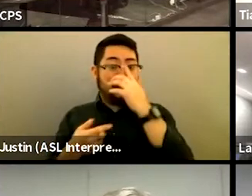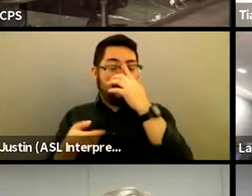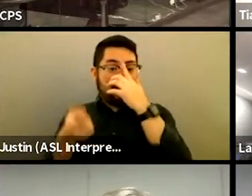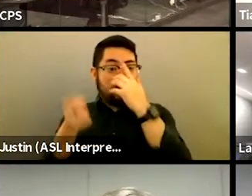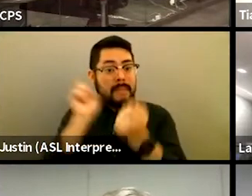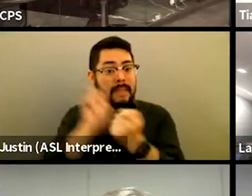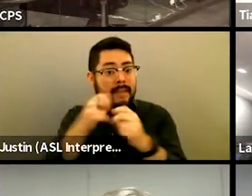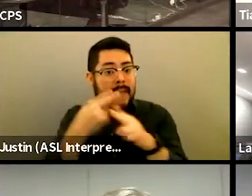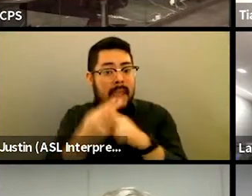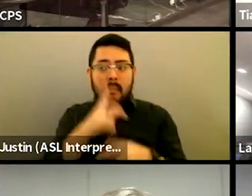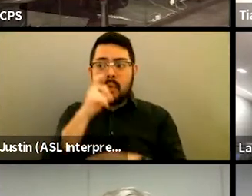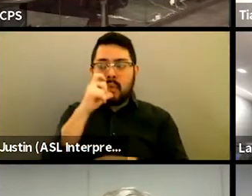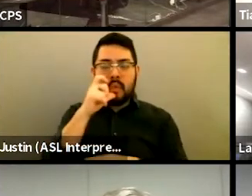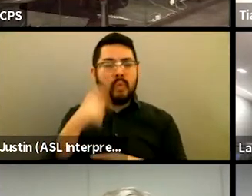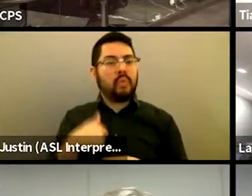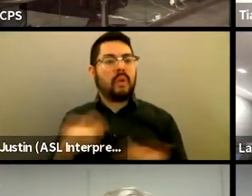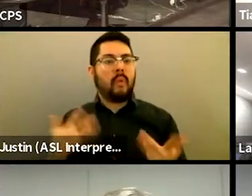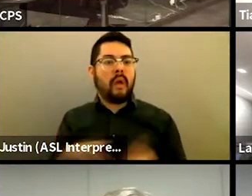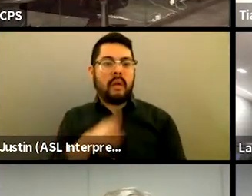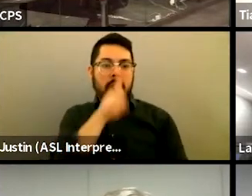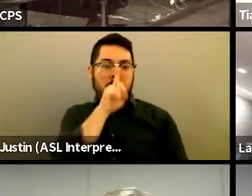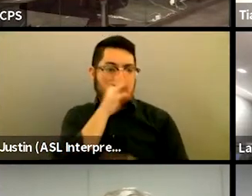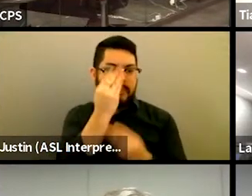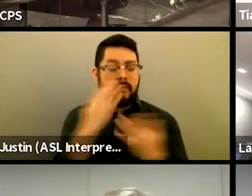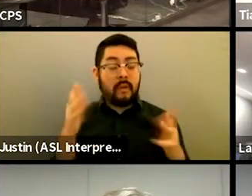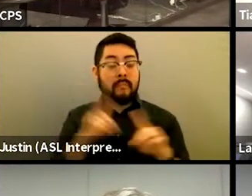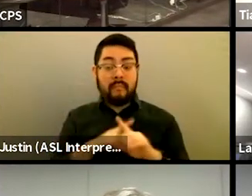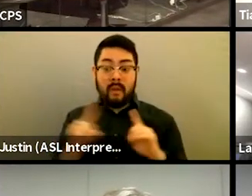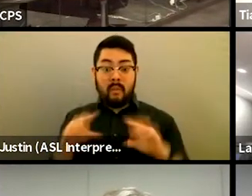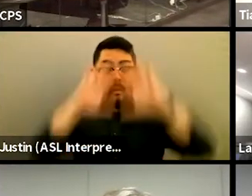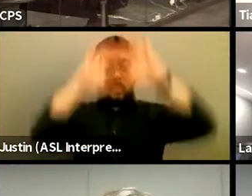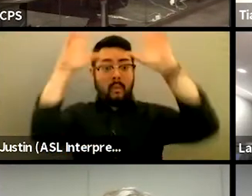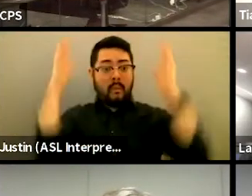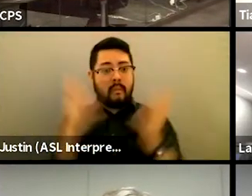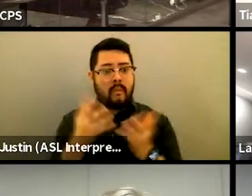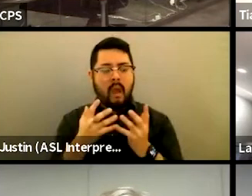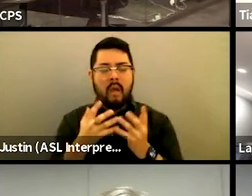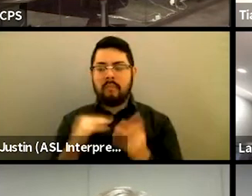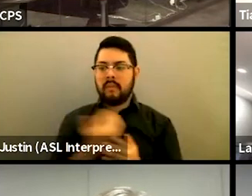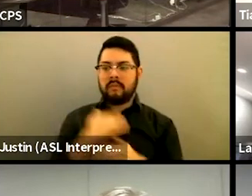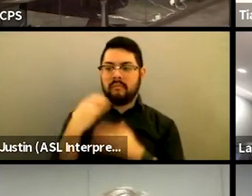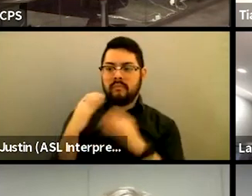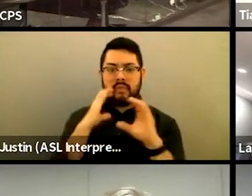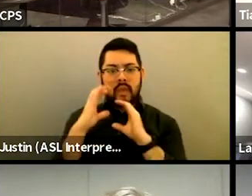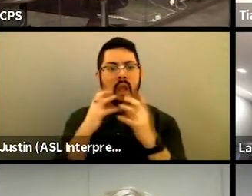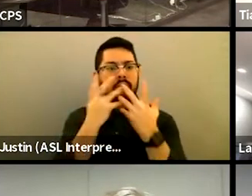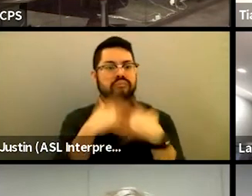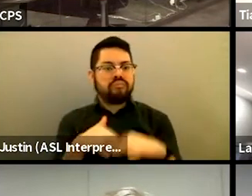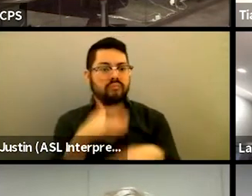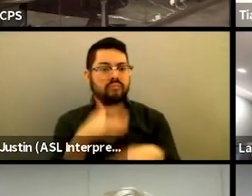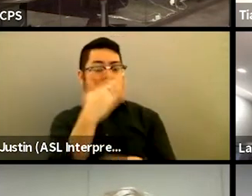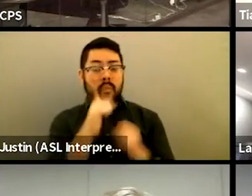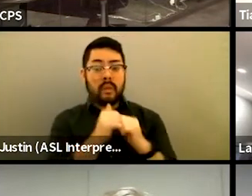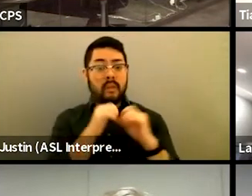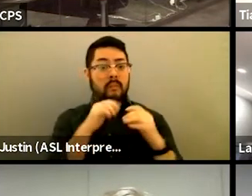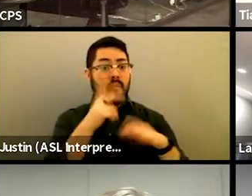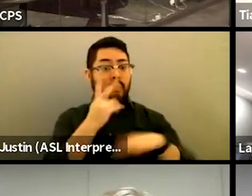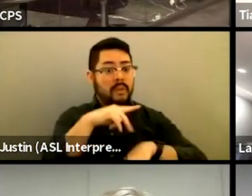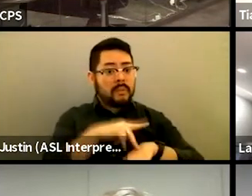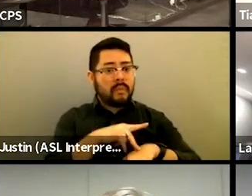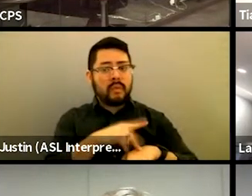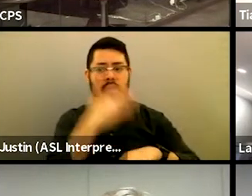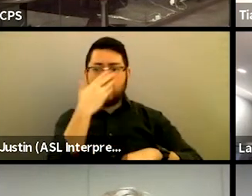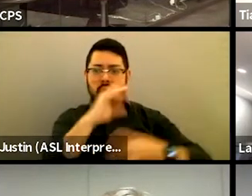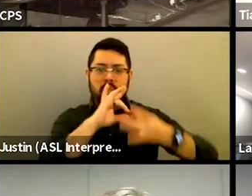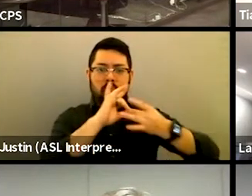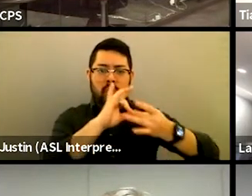particulars to address that, but I will say on the whole, we have excellent communication processes with our principals, excellent relationships with them. And